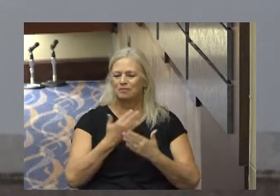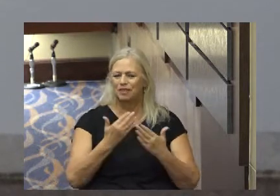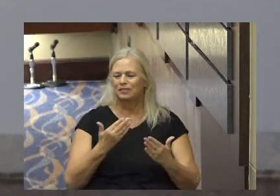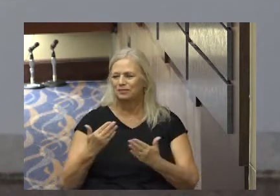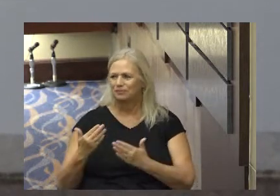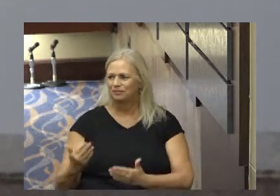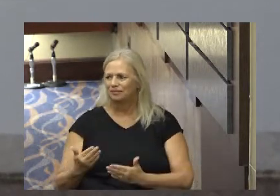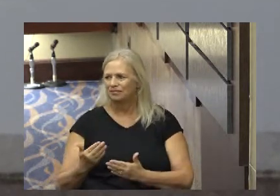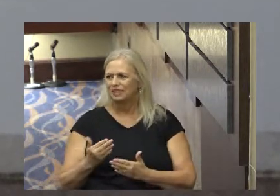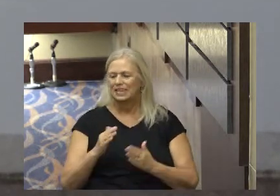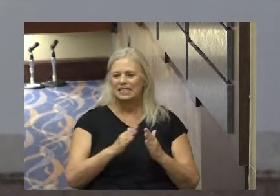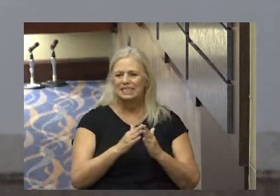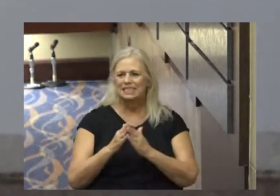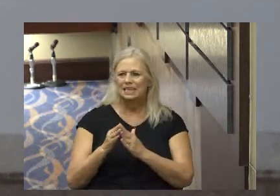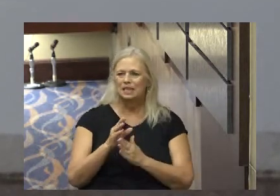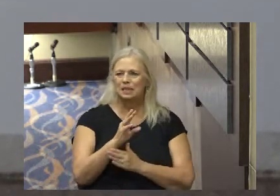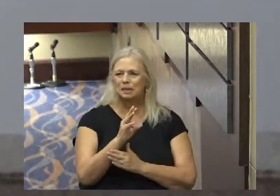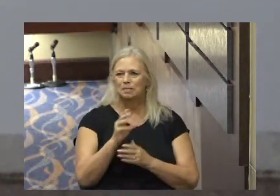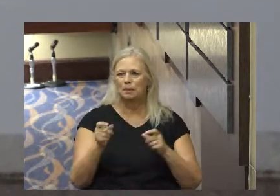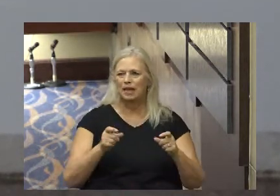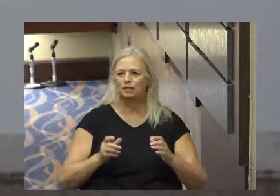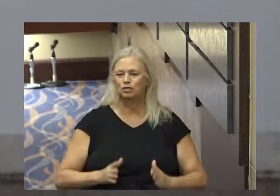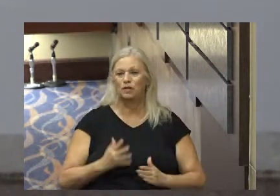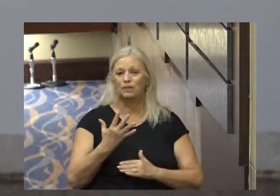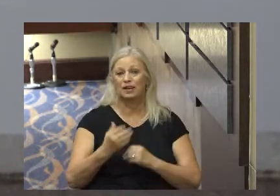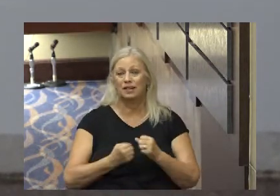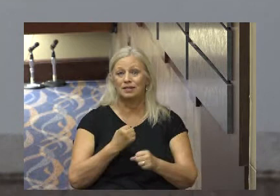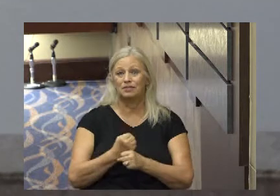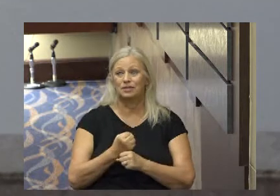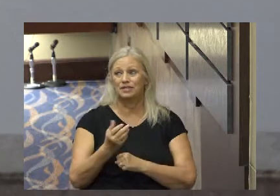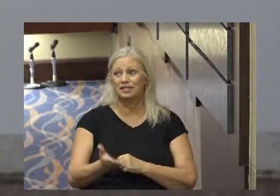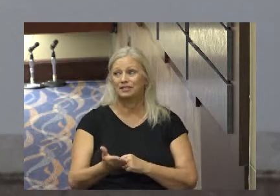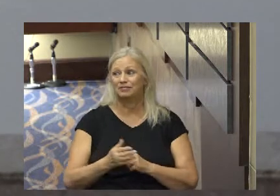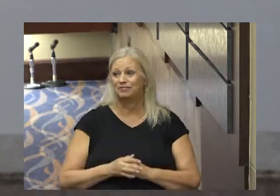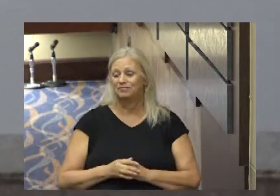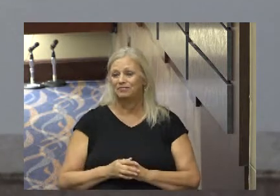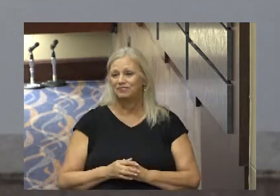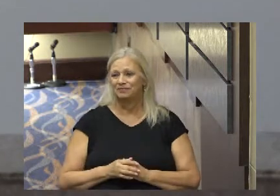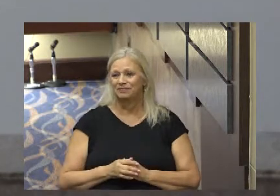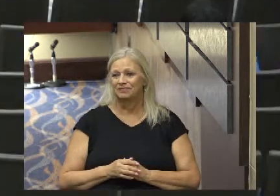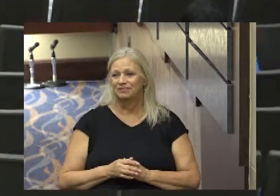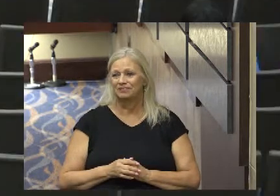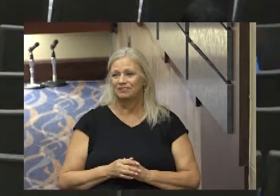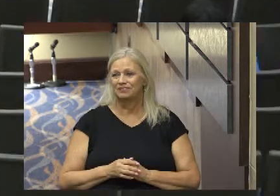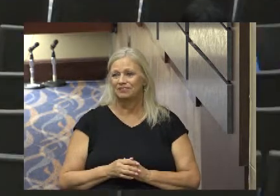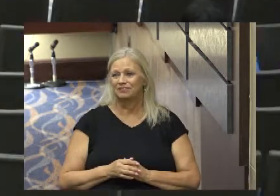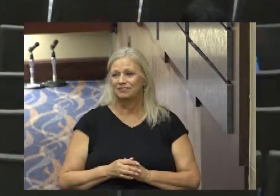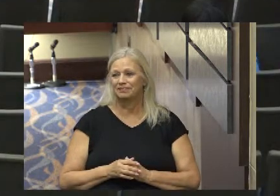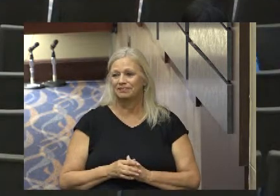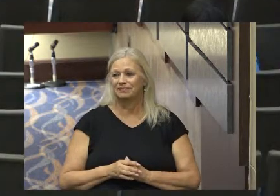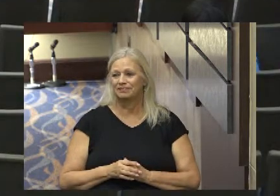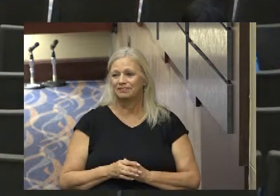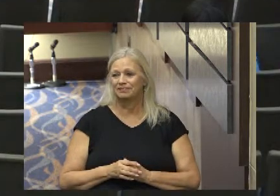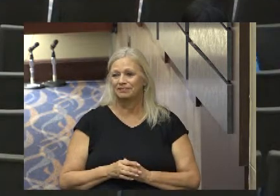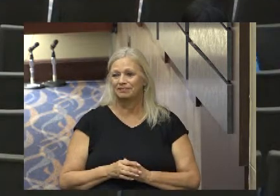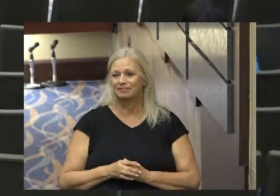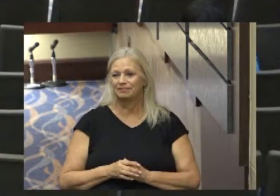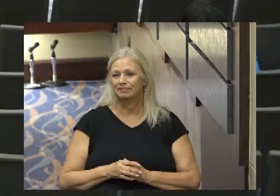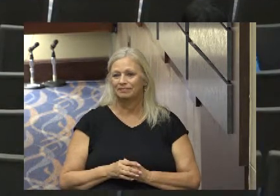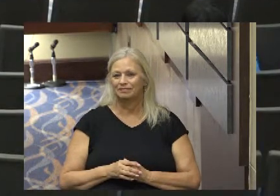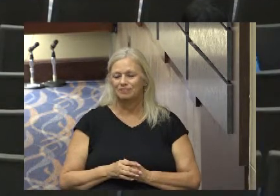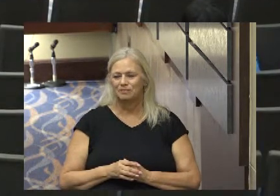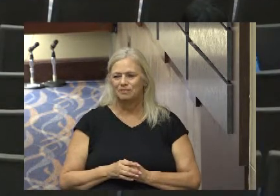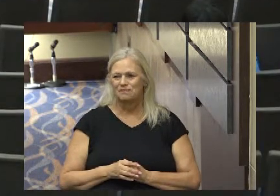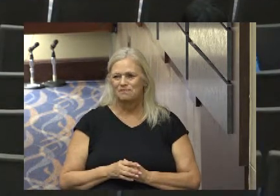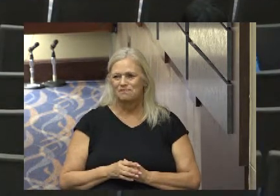manager 5 years in. I guess I'll start. Is that what you want to do, Dylan? Yeah, Go around and that's roast? right. Let's This go is a around. roast, right?